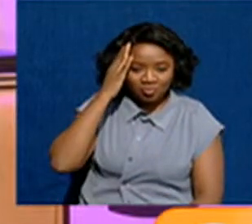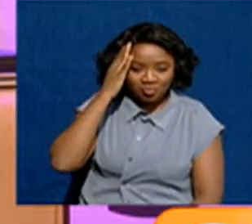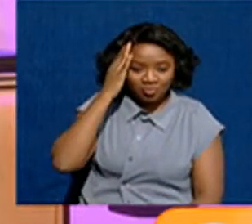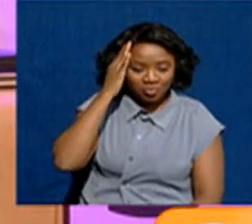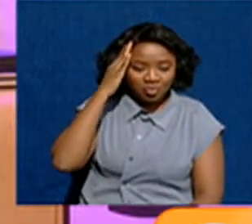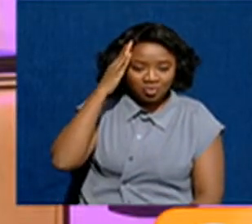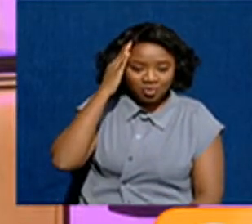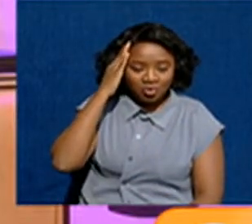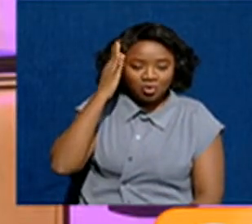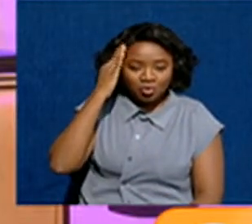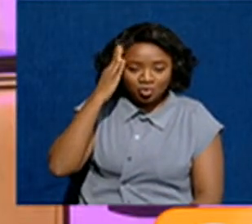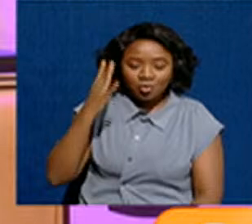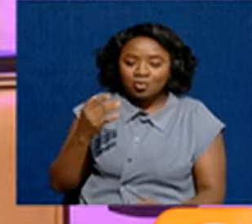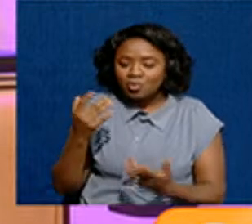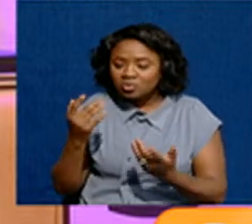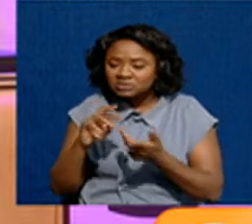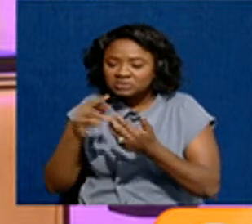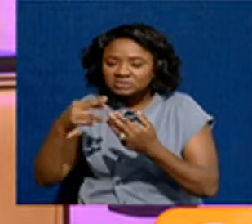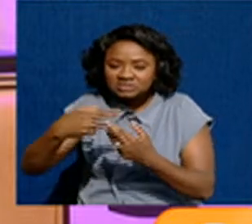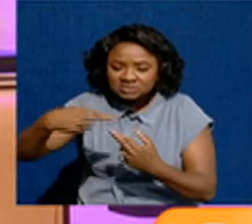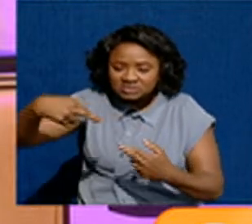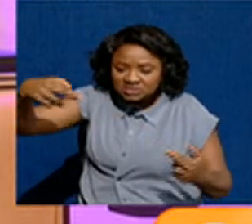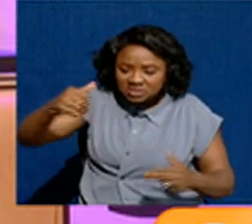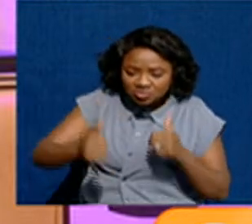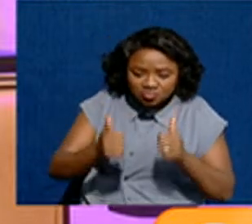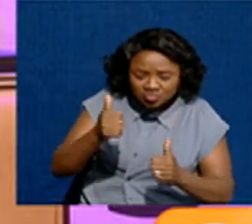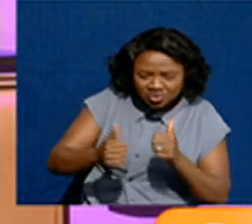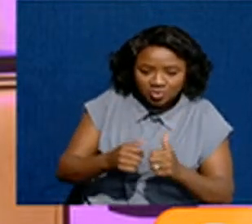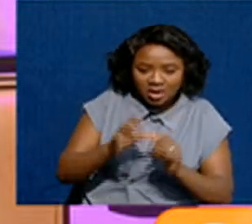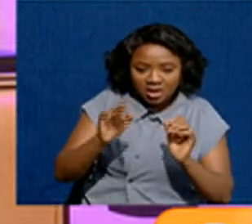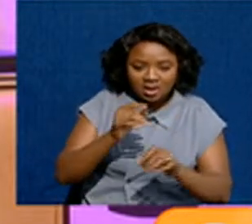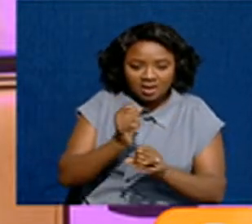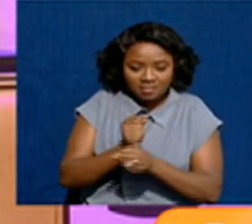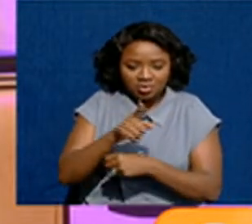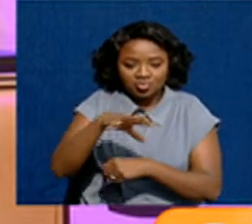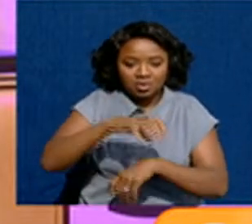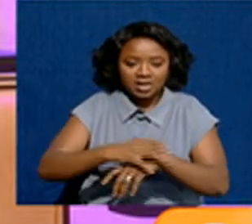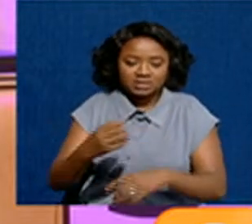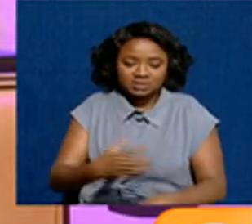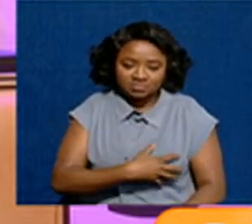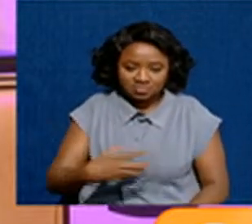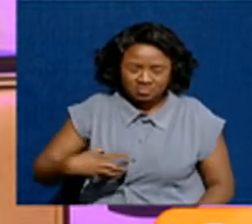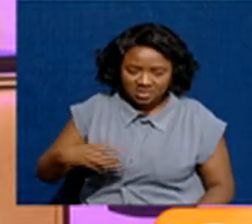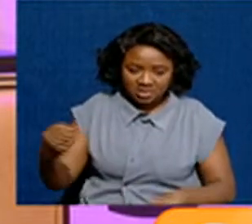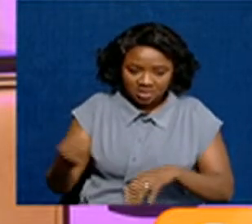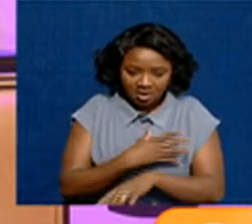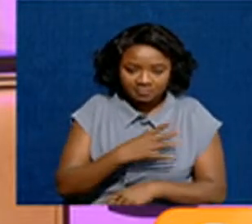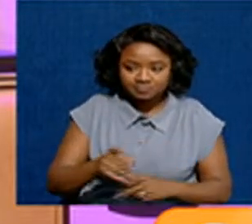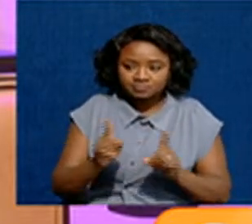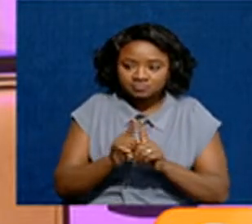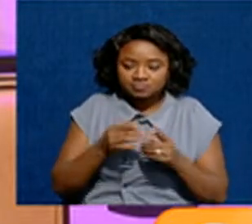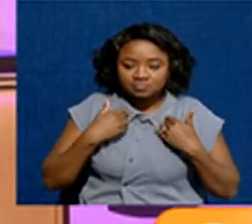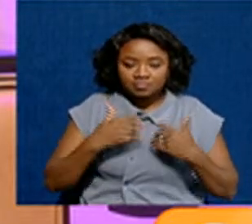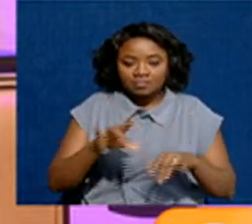breast cancer. And now we have genetic clinics emerging in Kenya. We have people trained